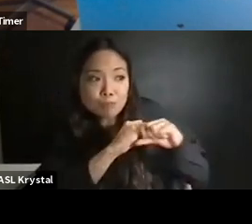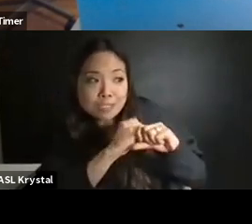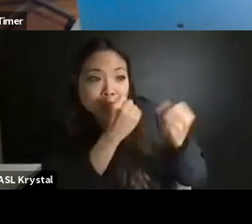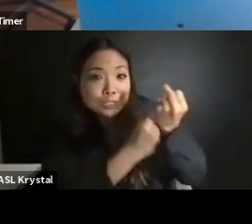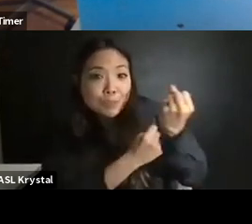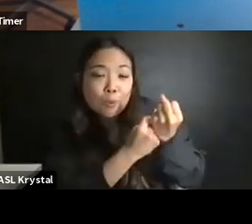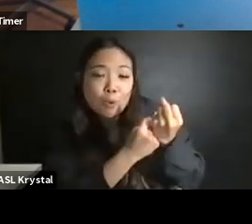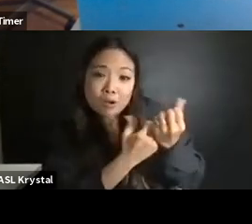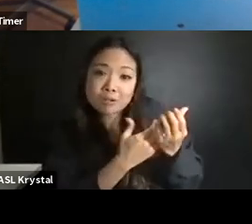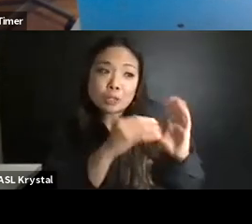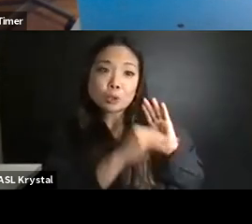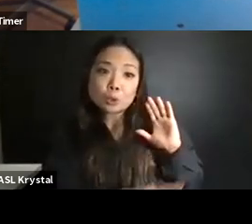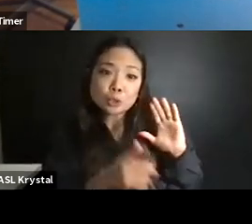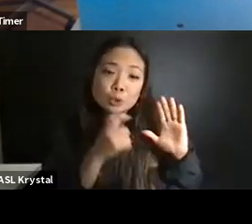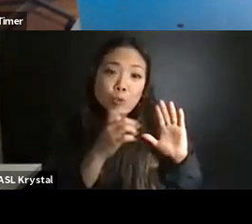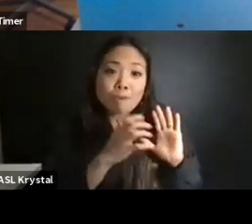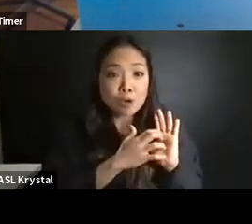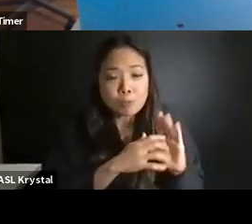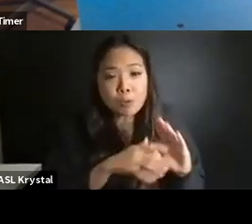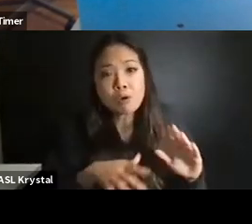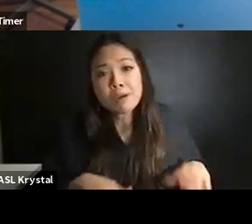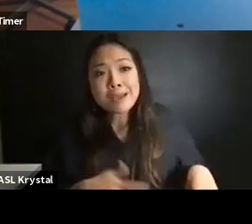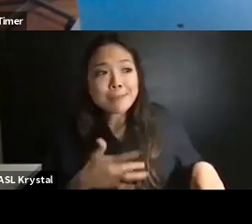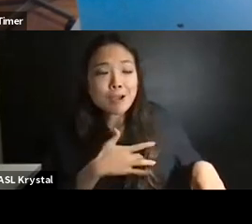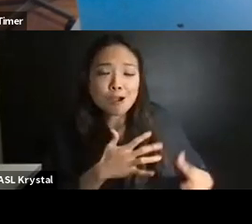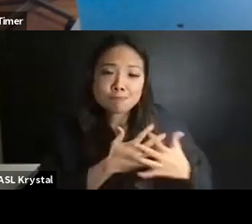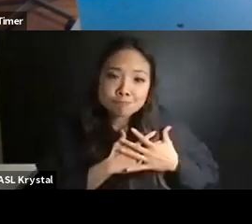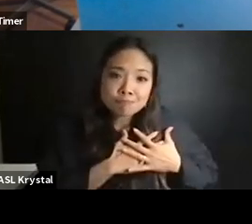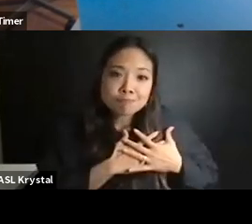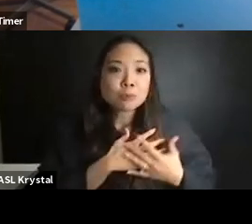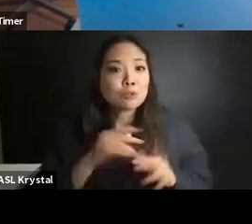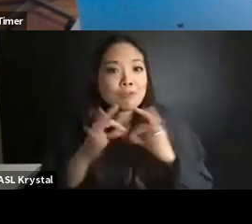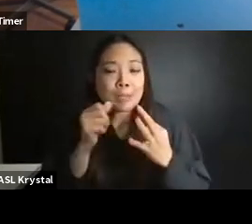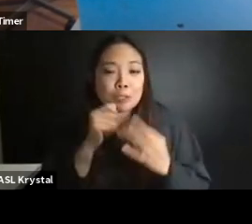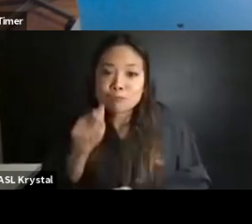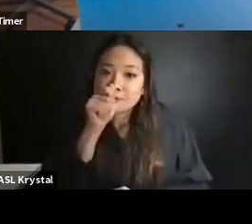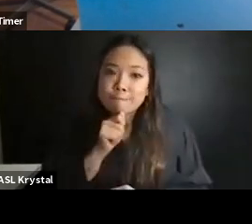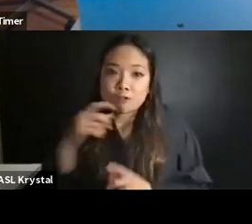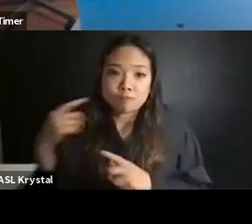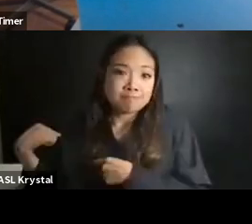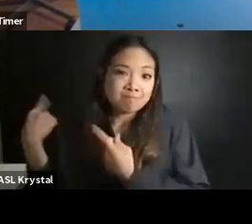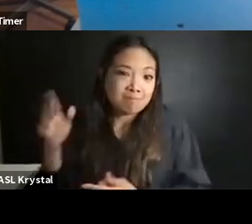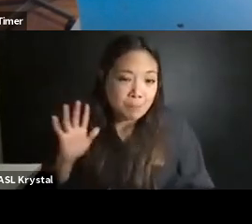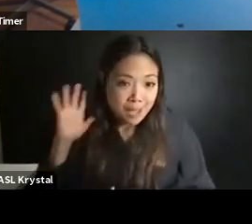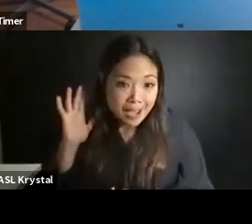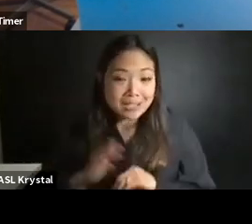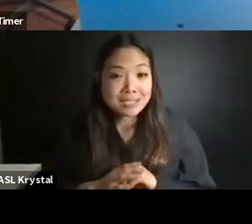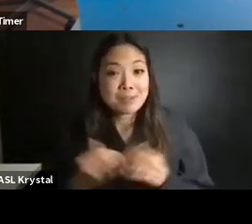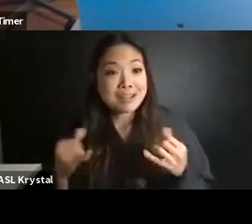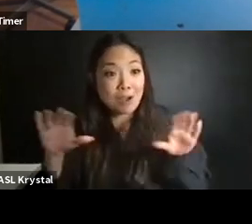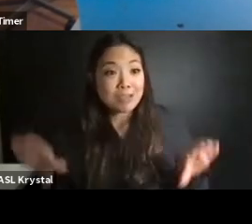and my heart breaks for our friends and families that have suffered in the past but the actions right now are undercutting vulnerable